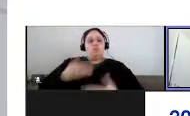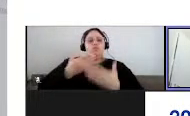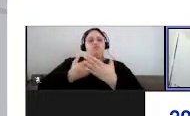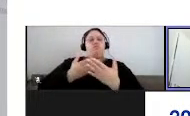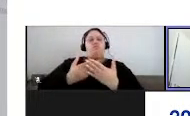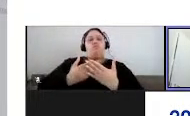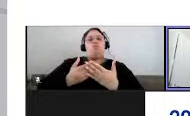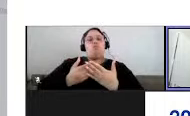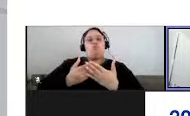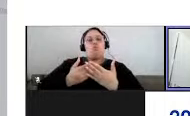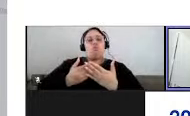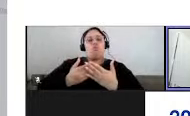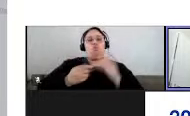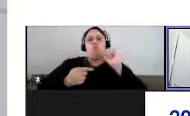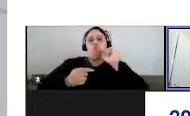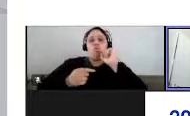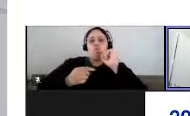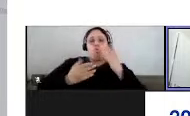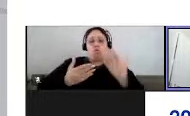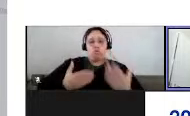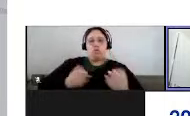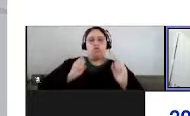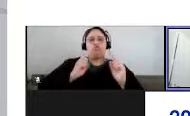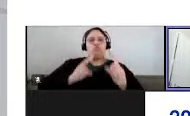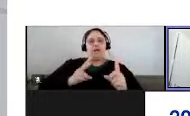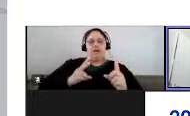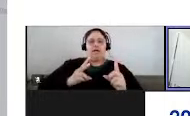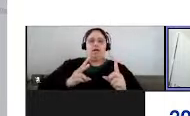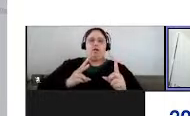the quarter,